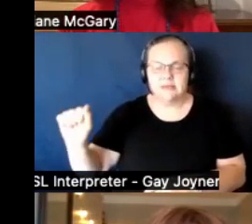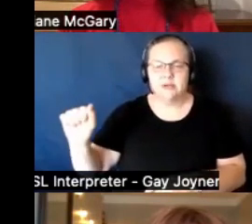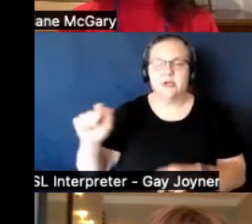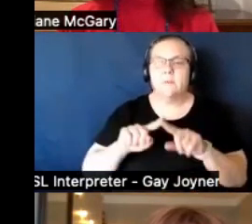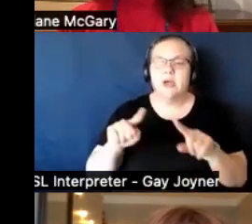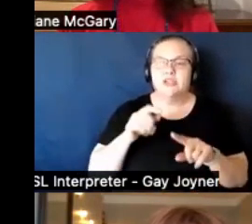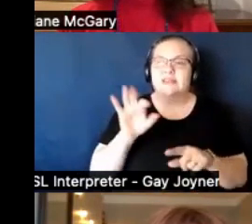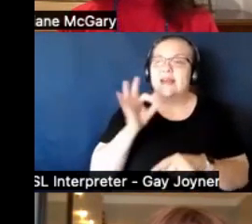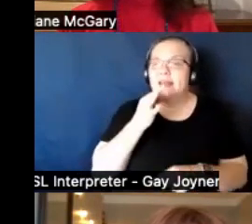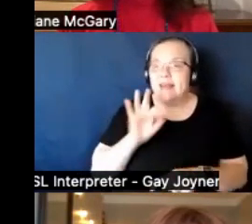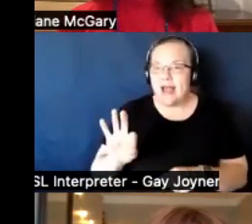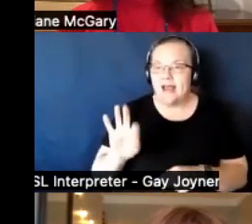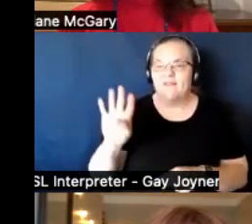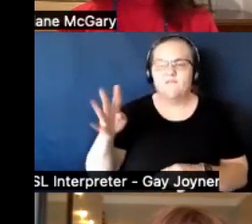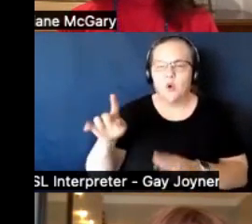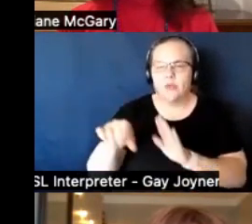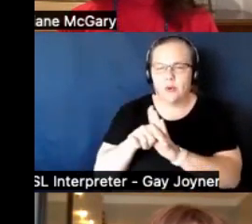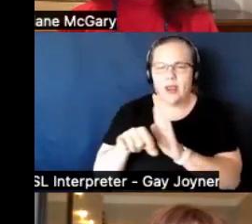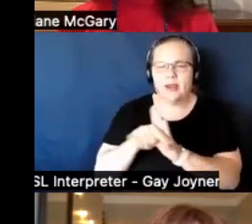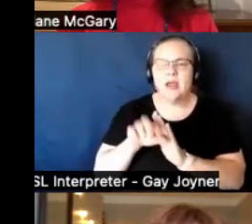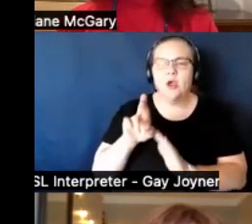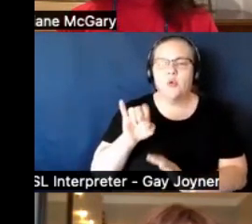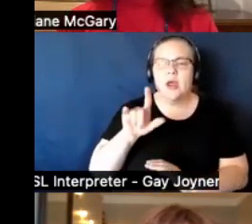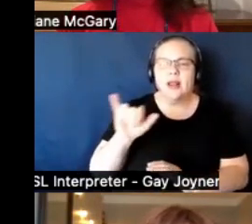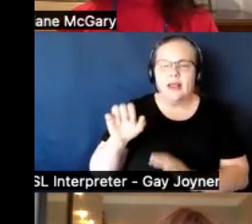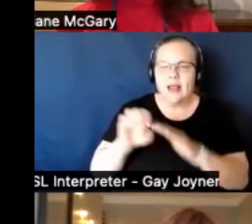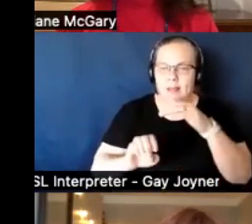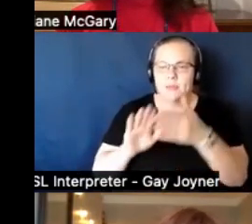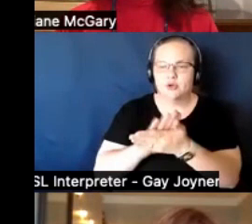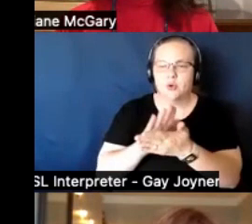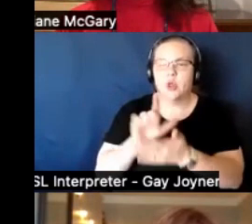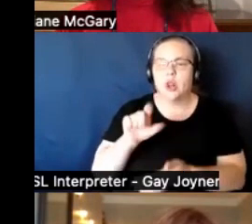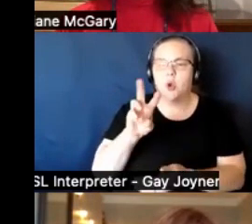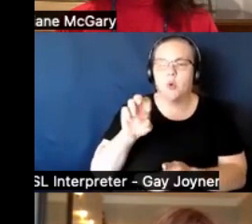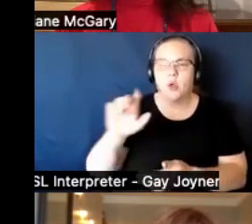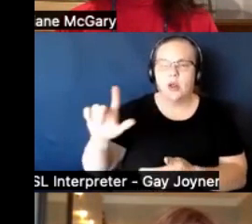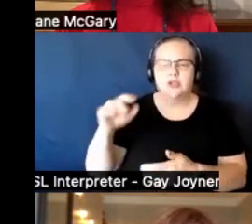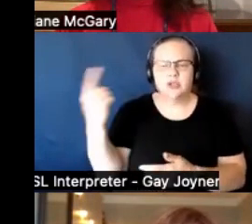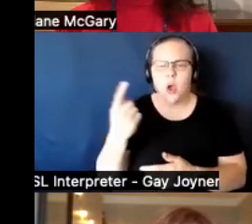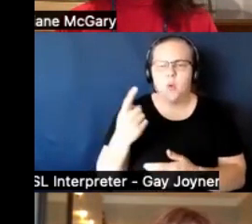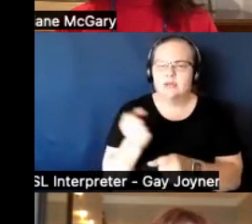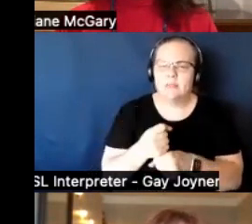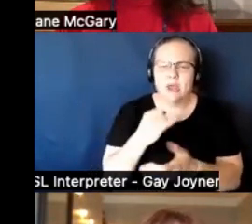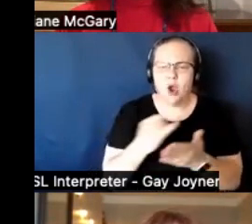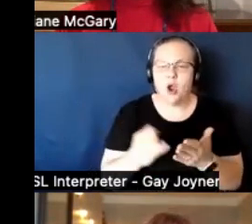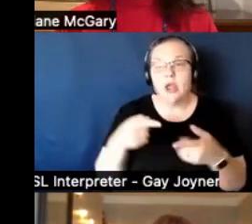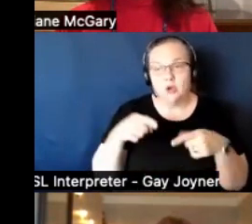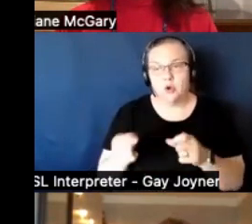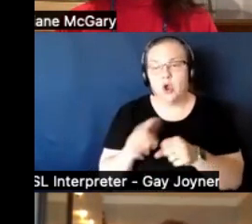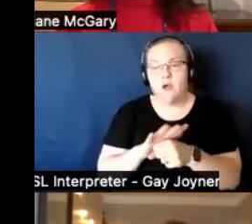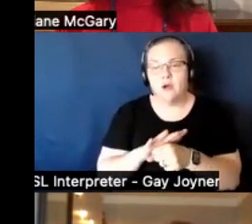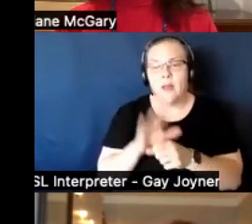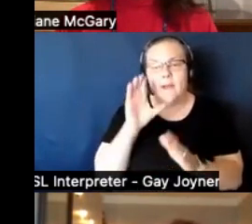at the Riley Elementary School in Lowell, and she has always loved making art. During COVID, Pictionary